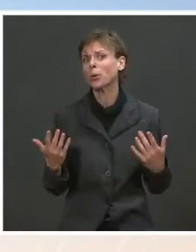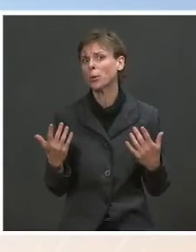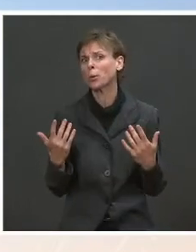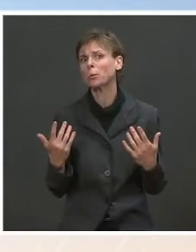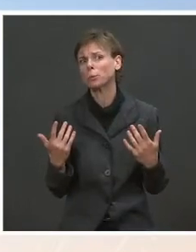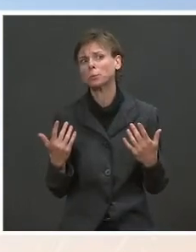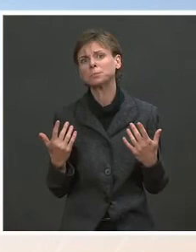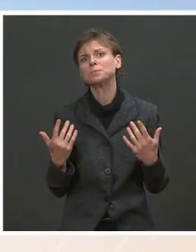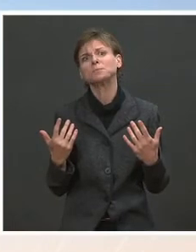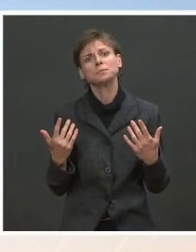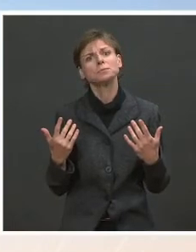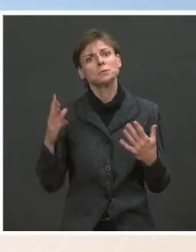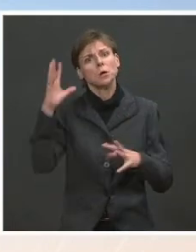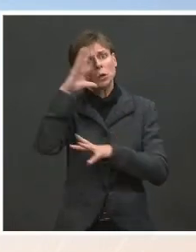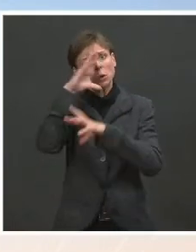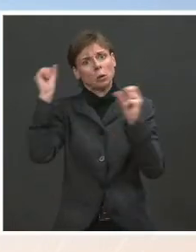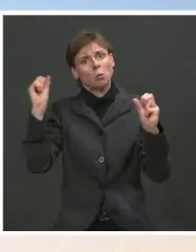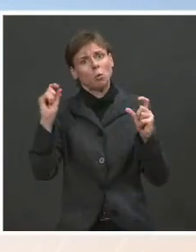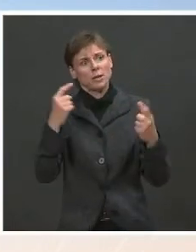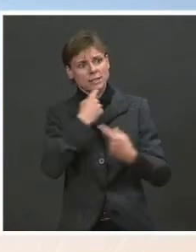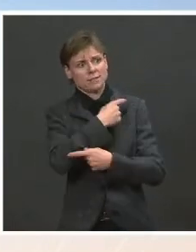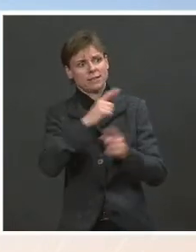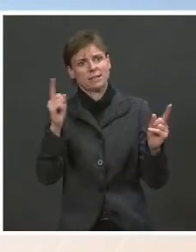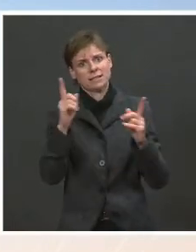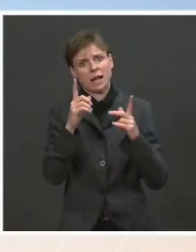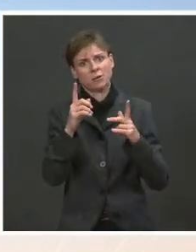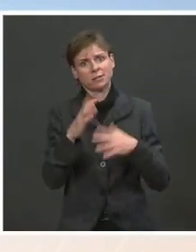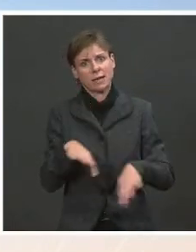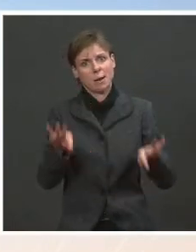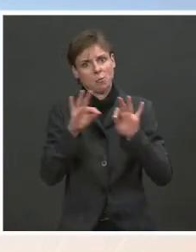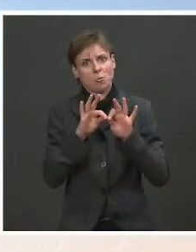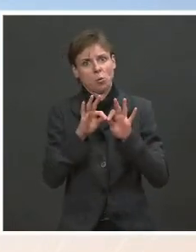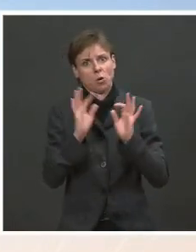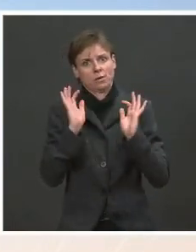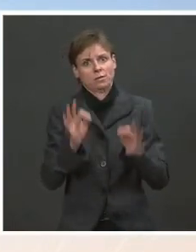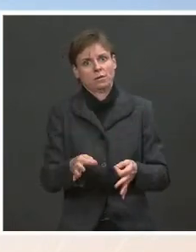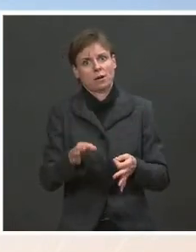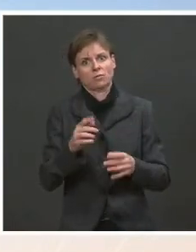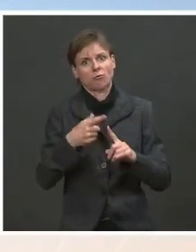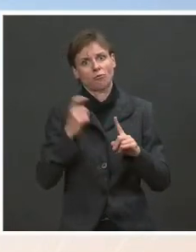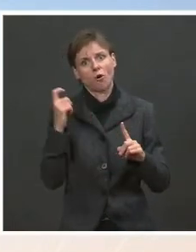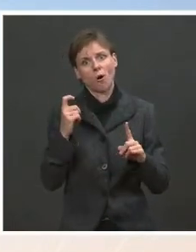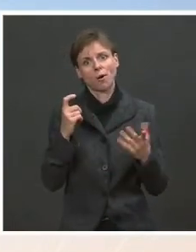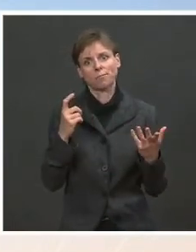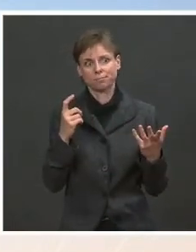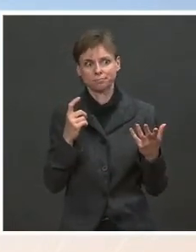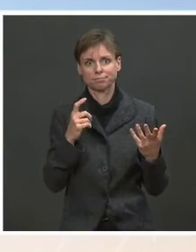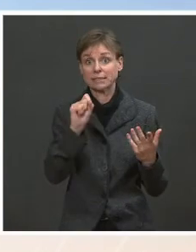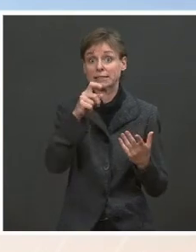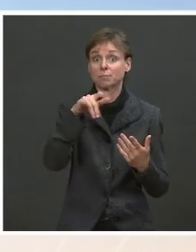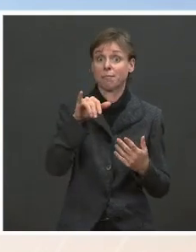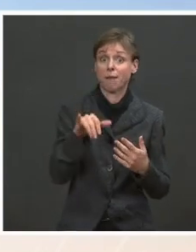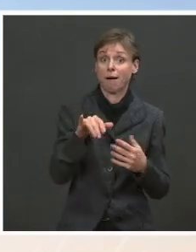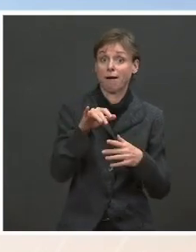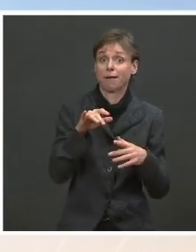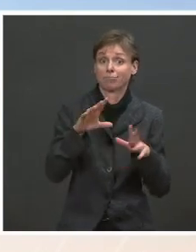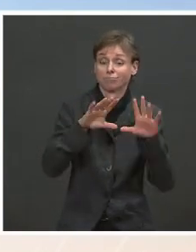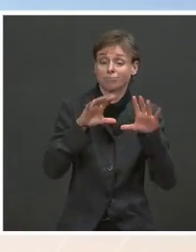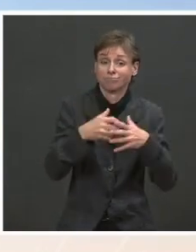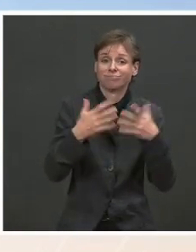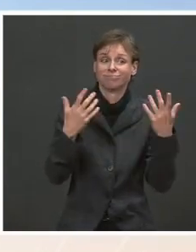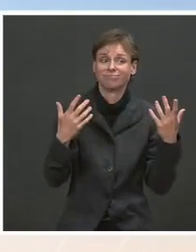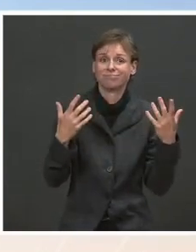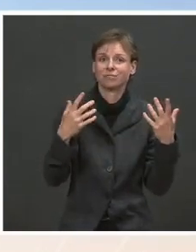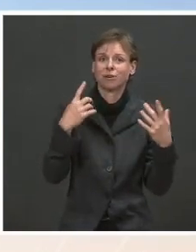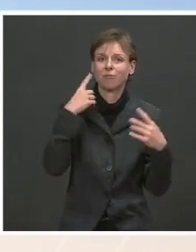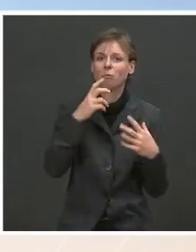we have announced key conclusions from an intelligence community assessment on the poisoning of Alexei Navalny, there's an ongoing review of